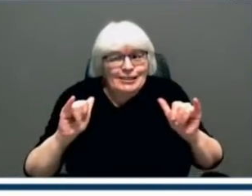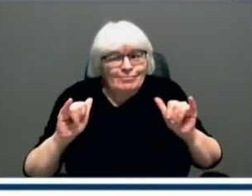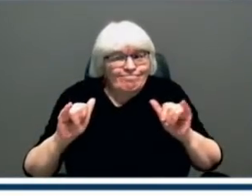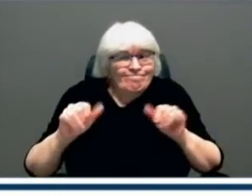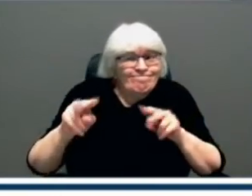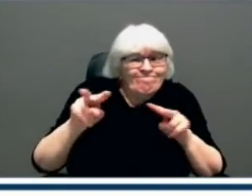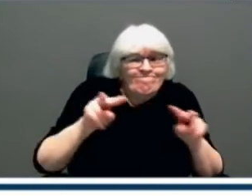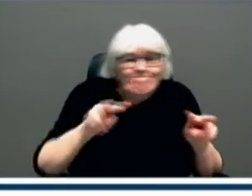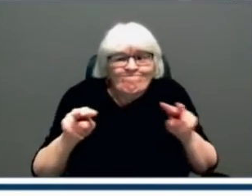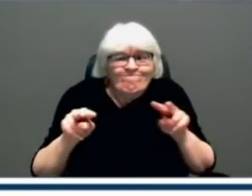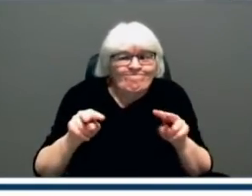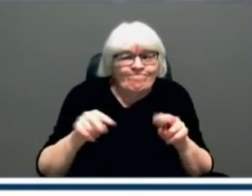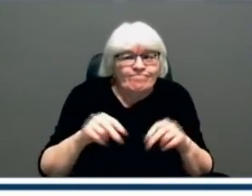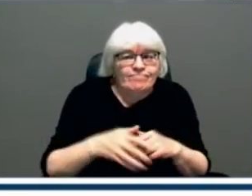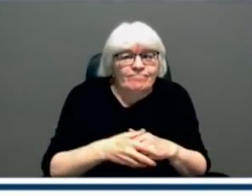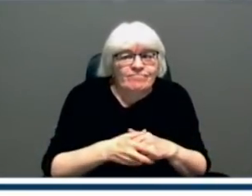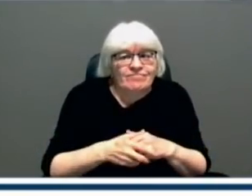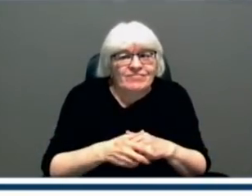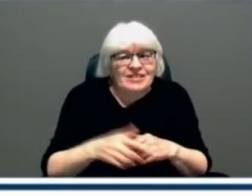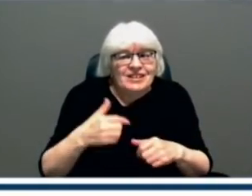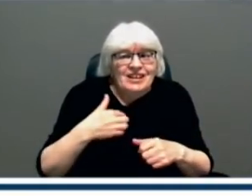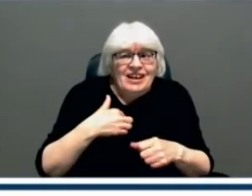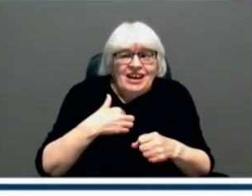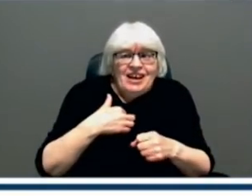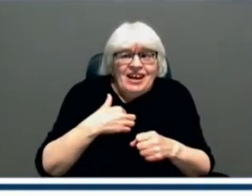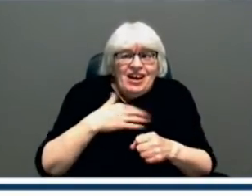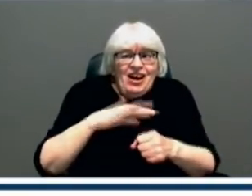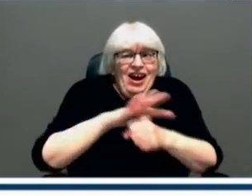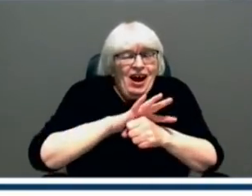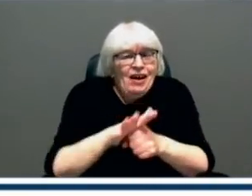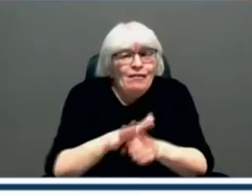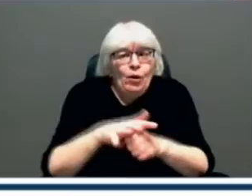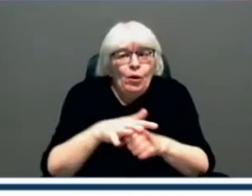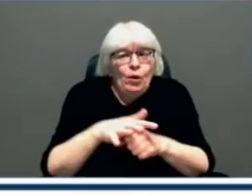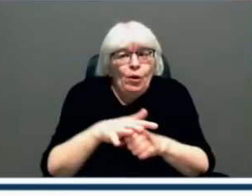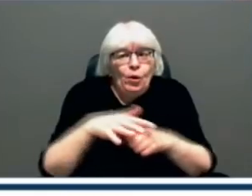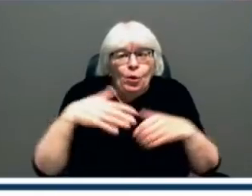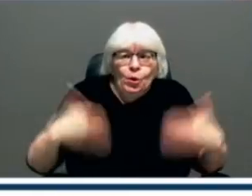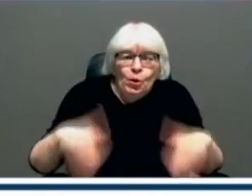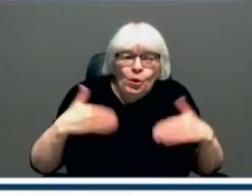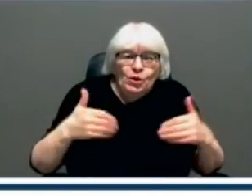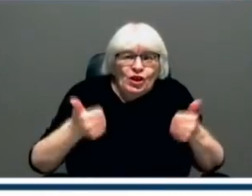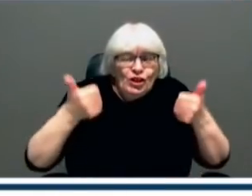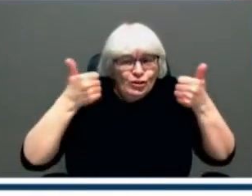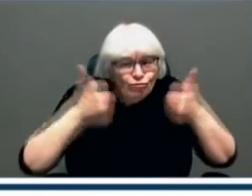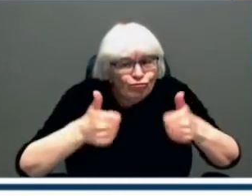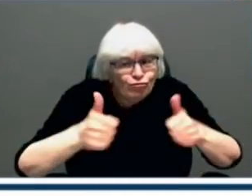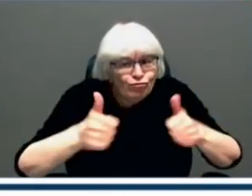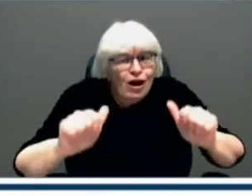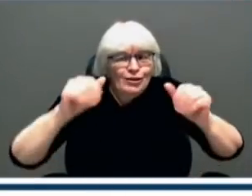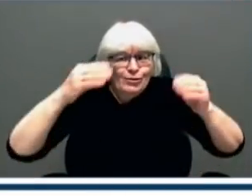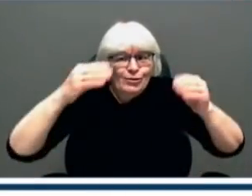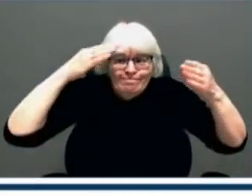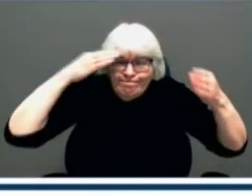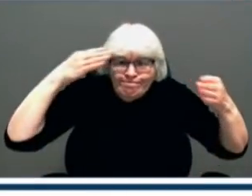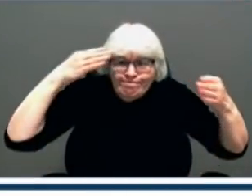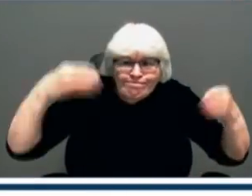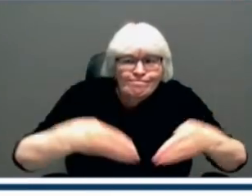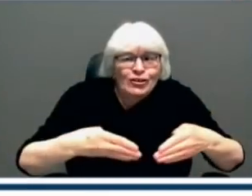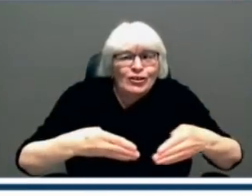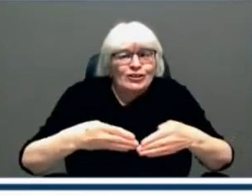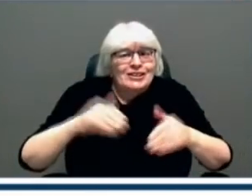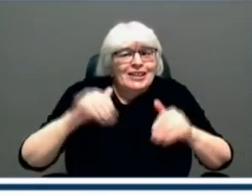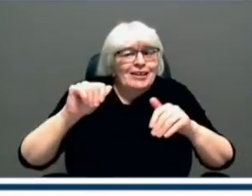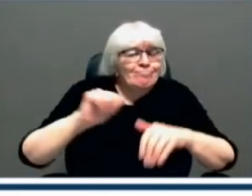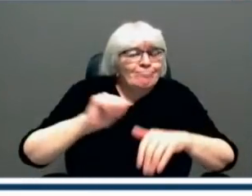phase of the pandemic, our surveillance and epi efforts was focused on setting up systems and processes